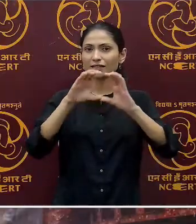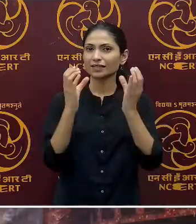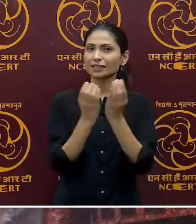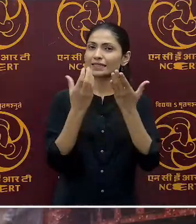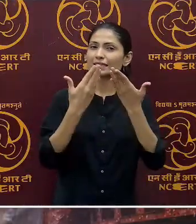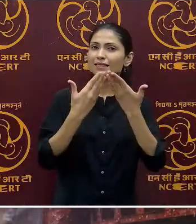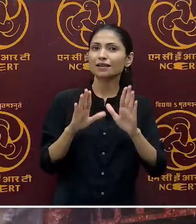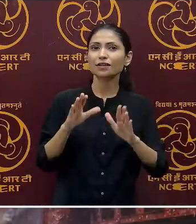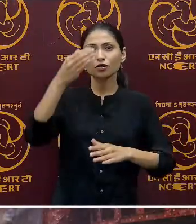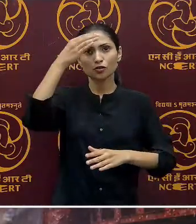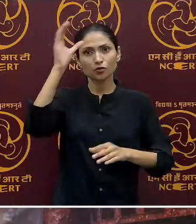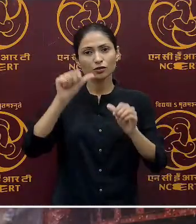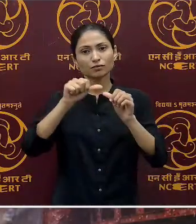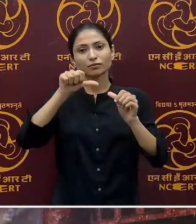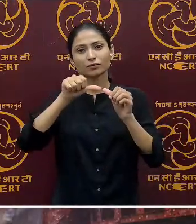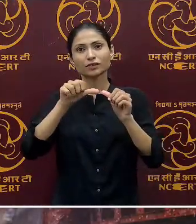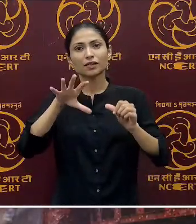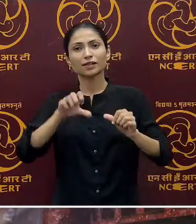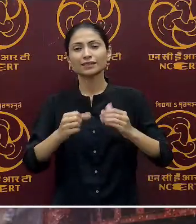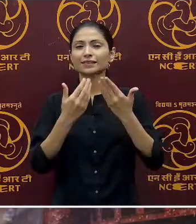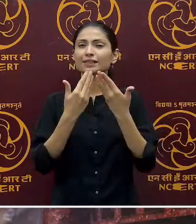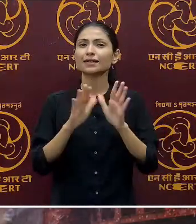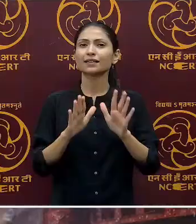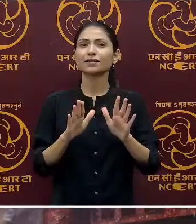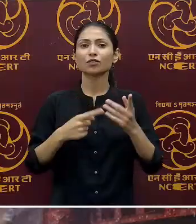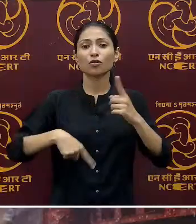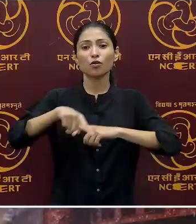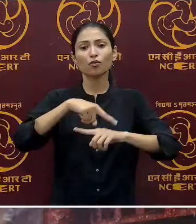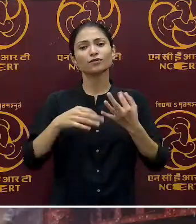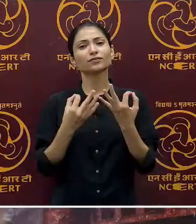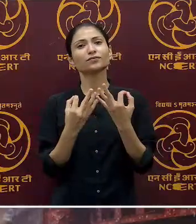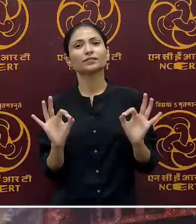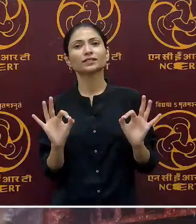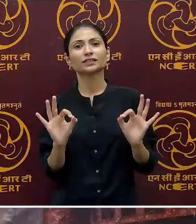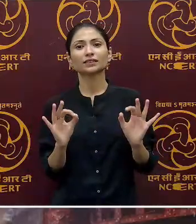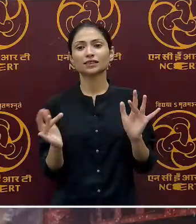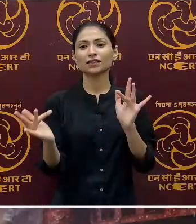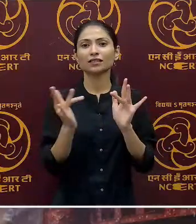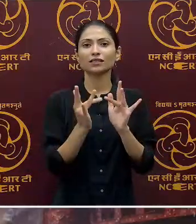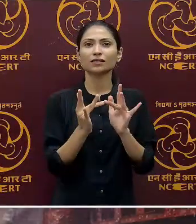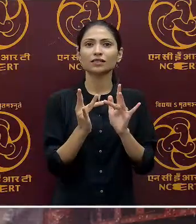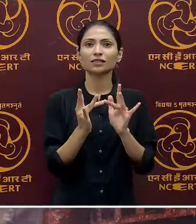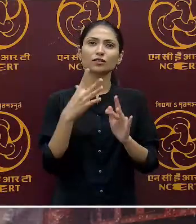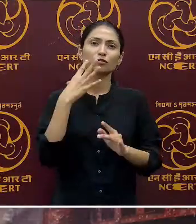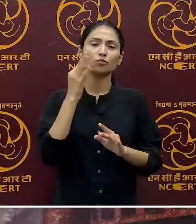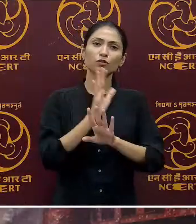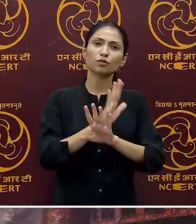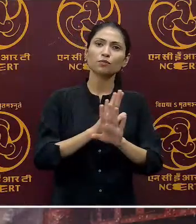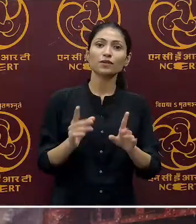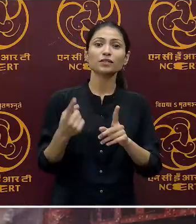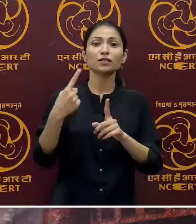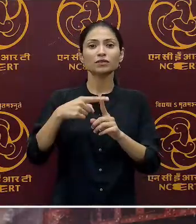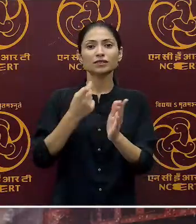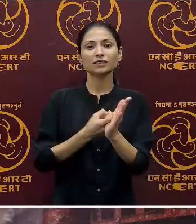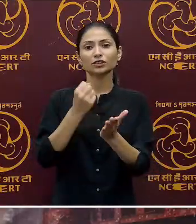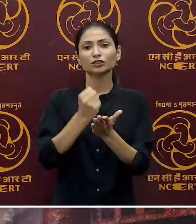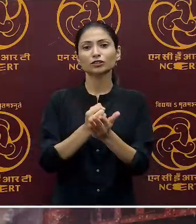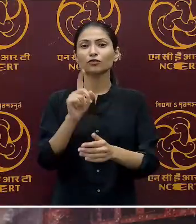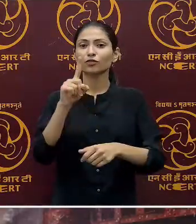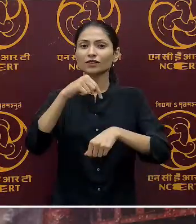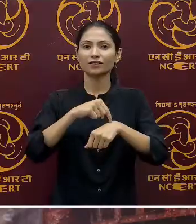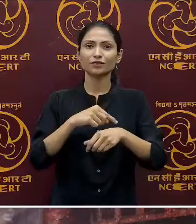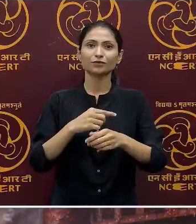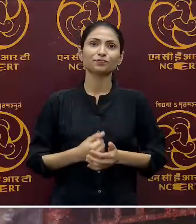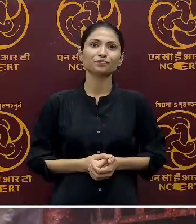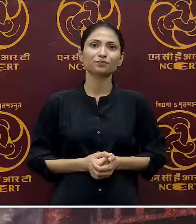So these are available just free of cost. You just need an internet, that's it, and one time registration only. This is